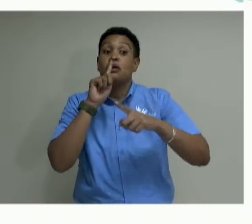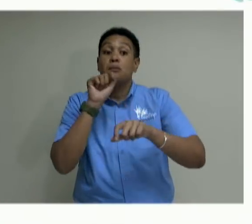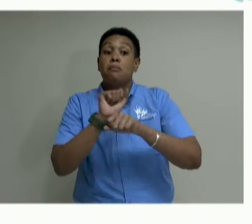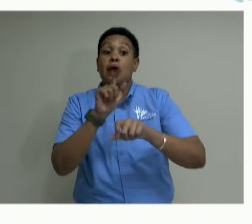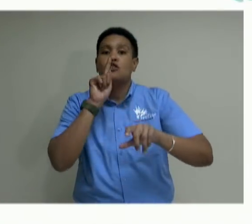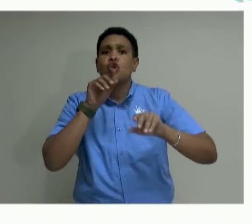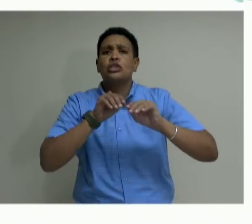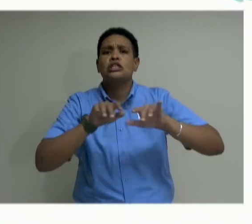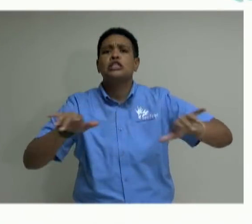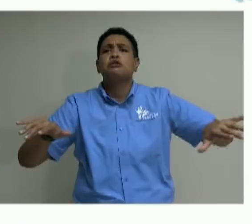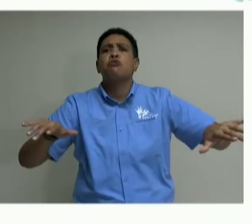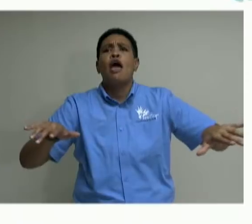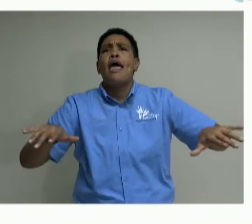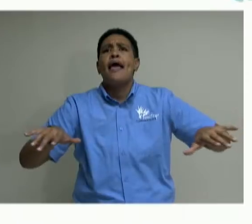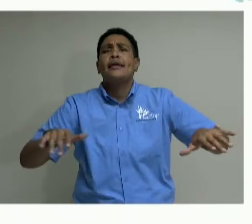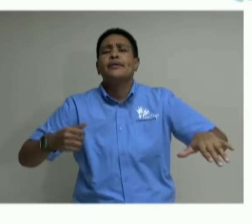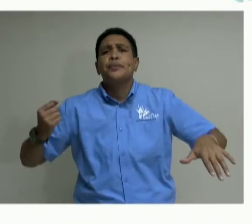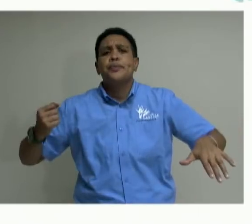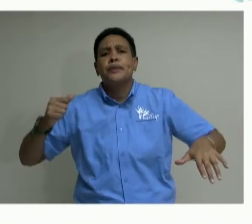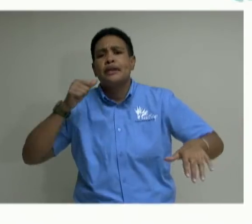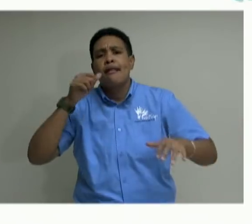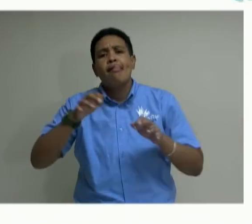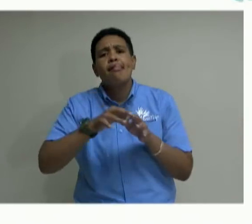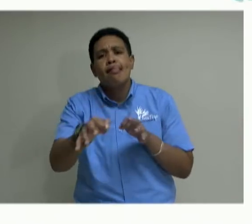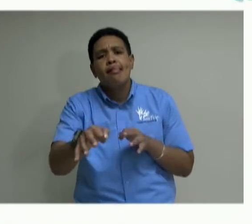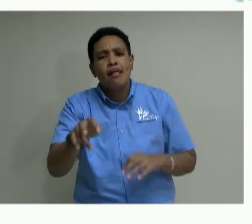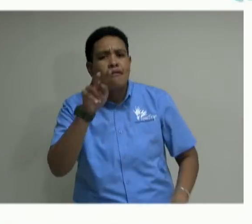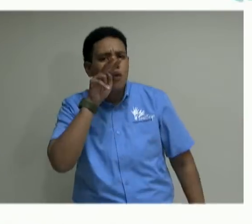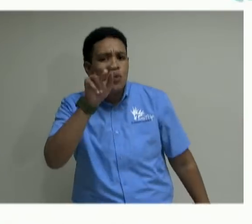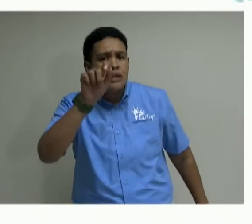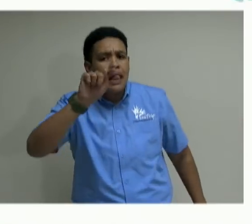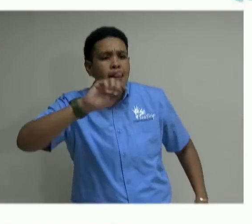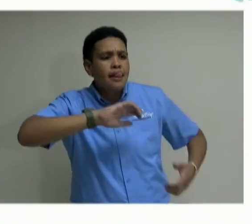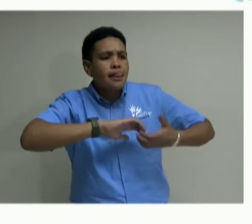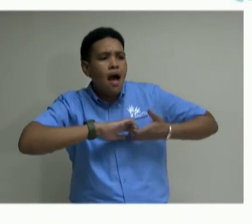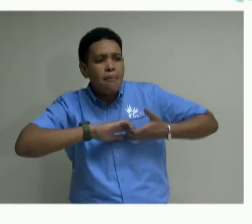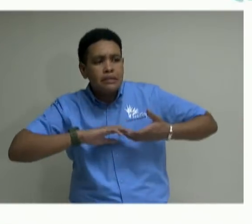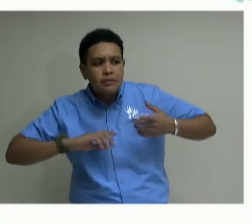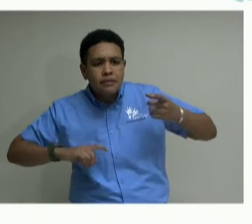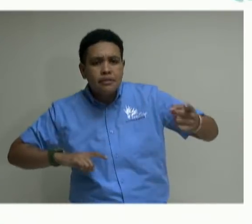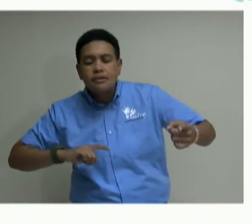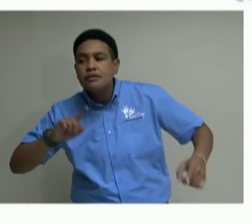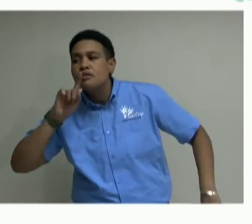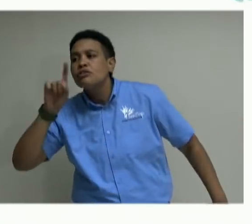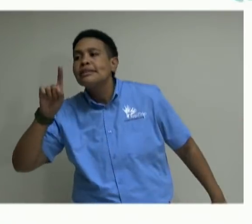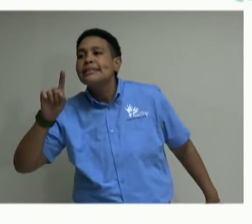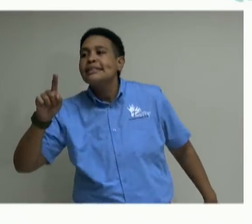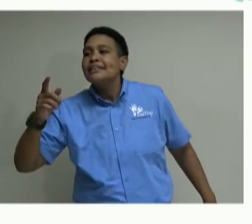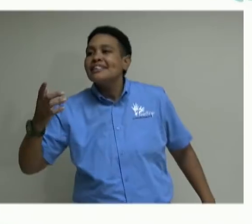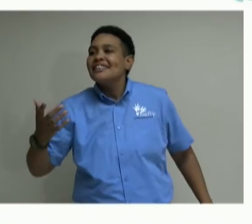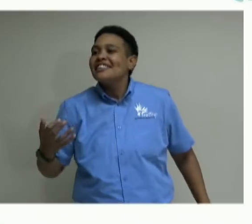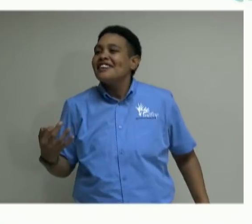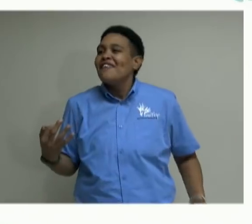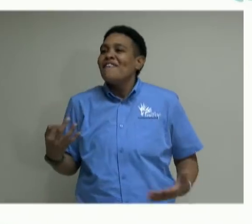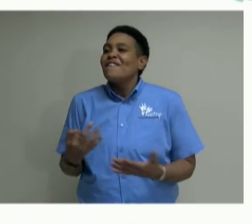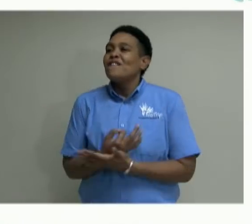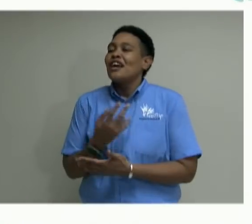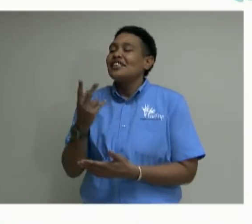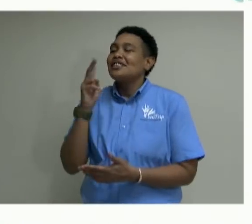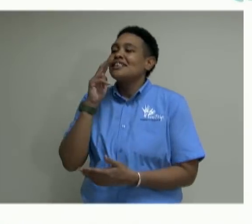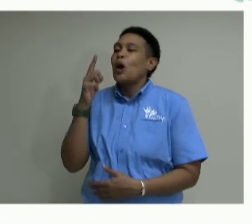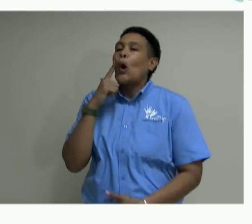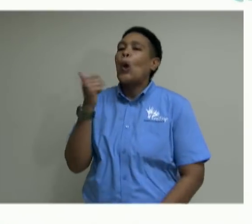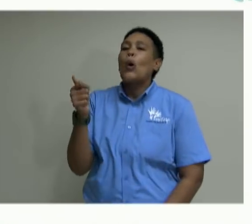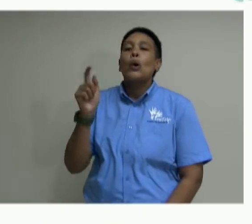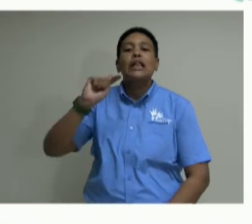and it does not extend. Now, if we look at St. Thomas, it's a breath of fresh air. St. Thomas